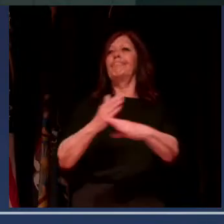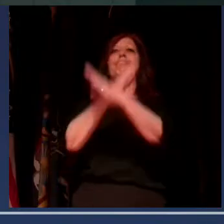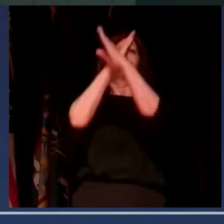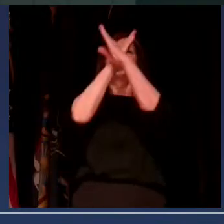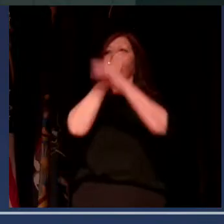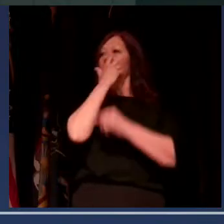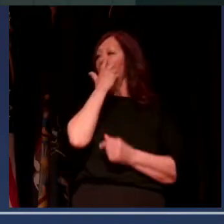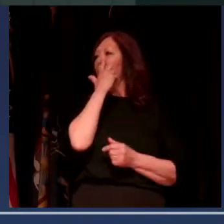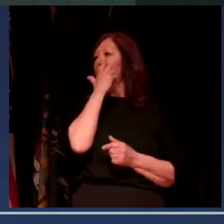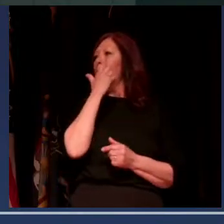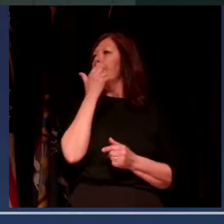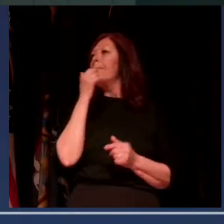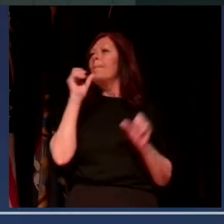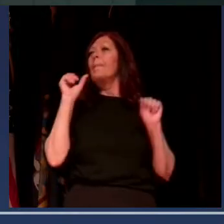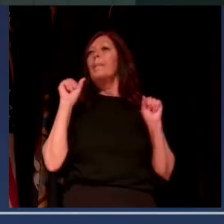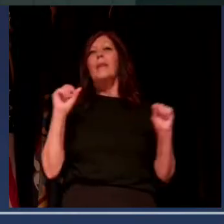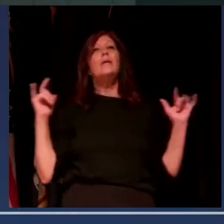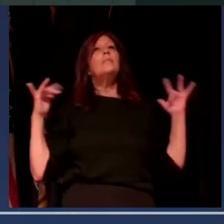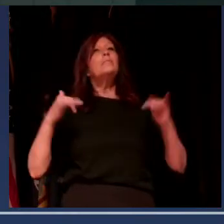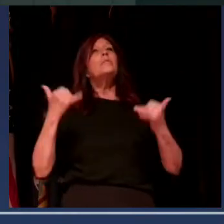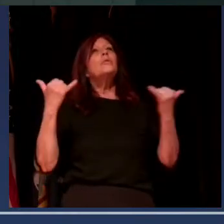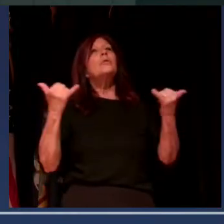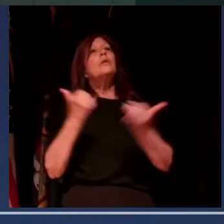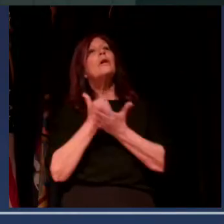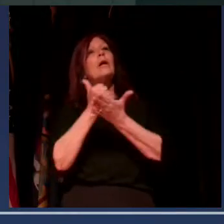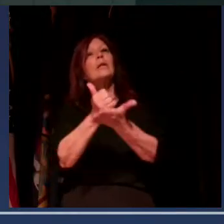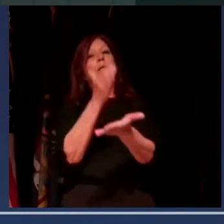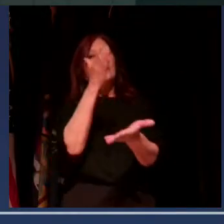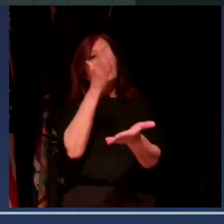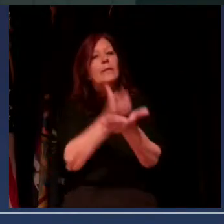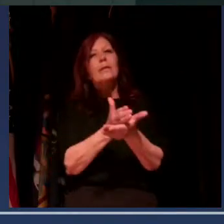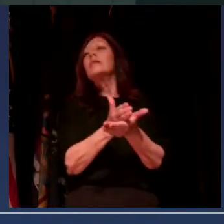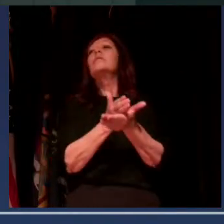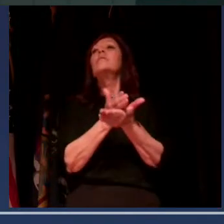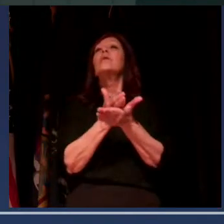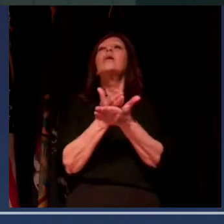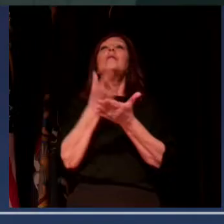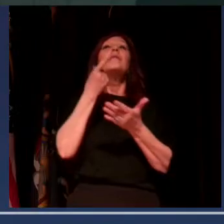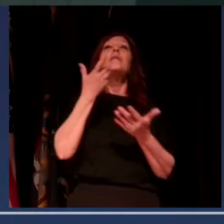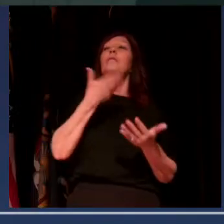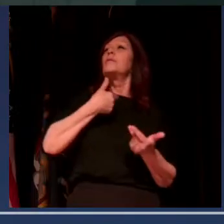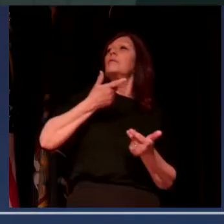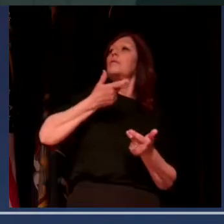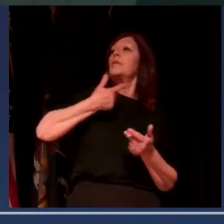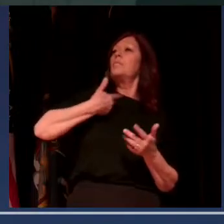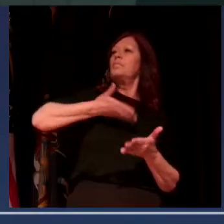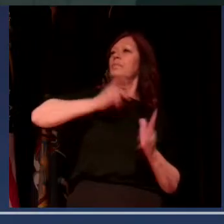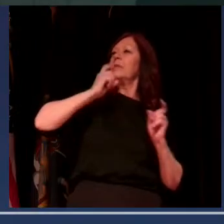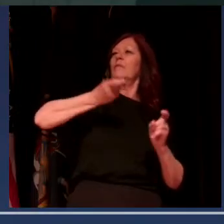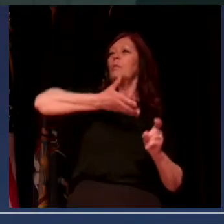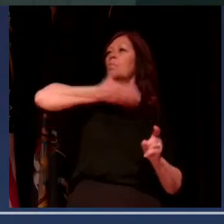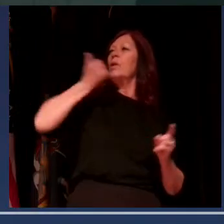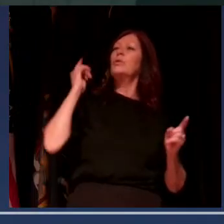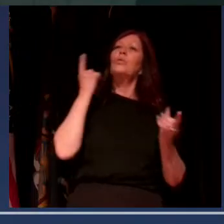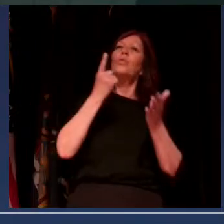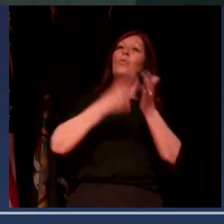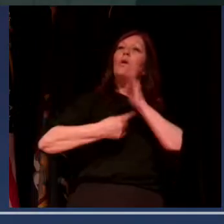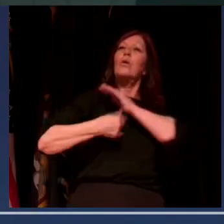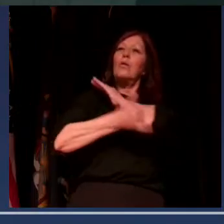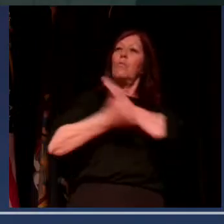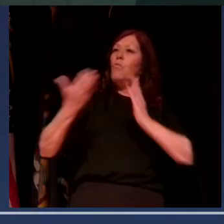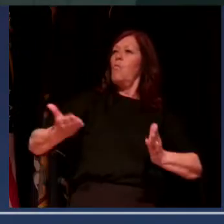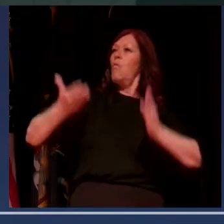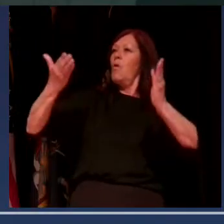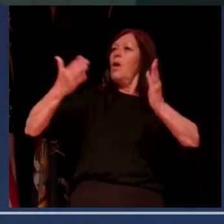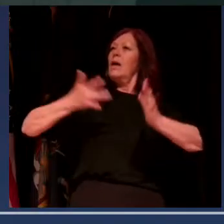way. May our gathering today help illuminate the best of what our county has to offer and what our country has to offer, and may we